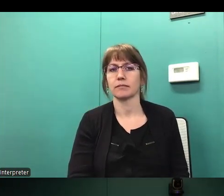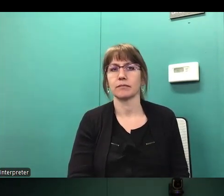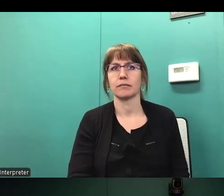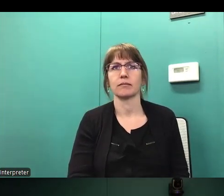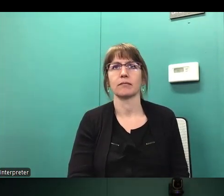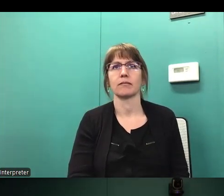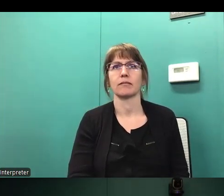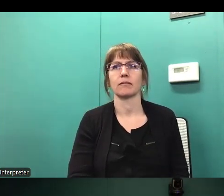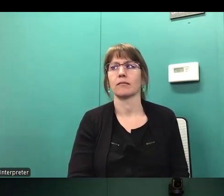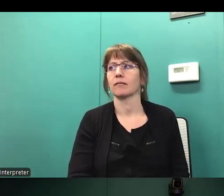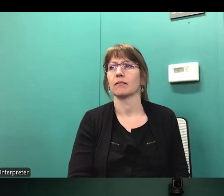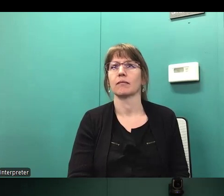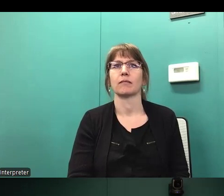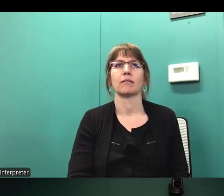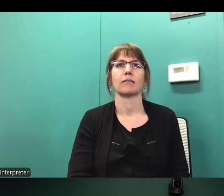Instead of yuckier.